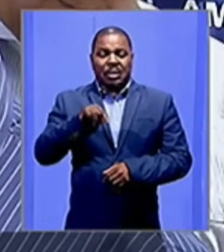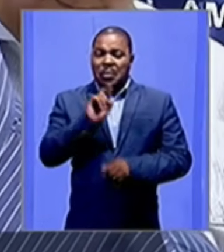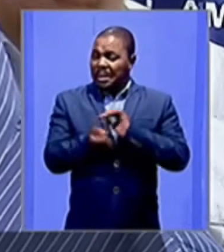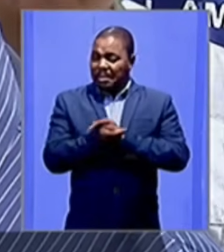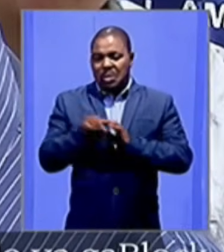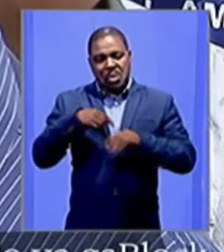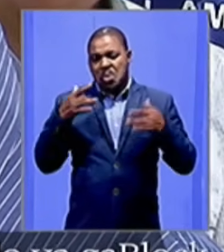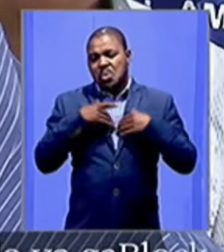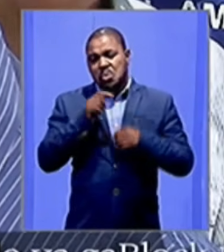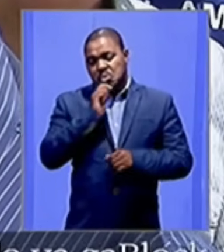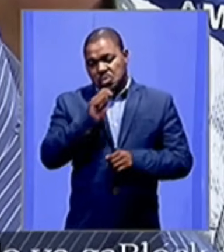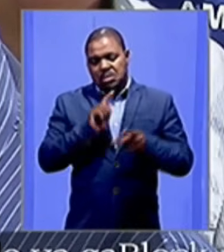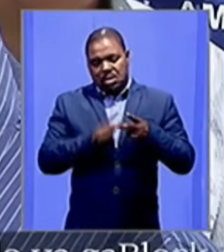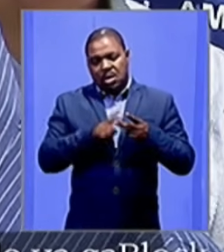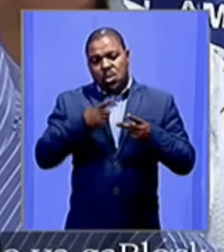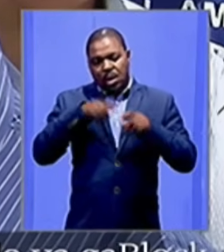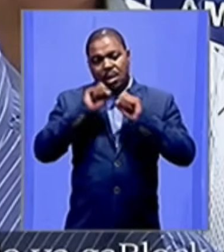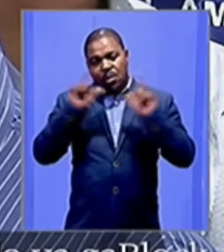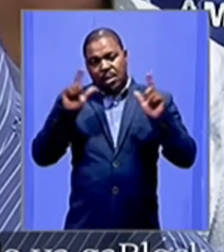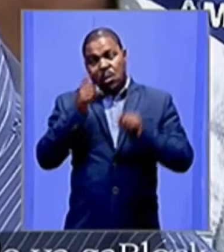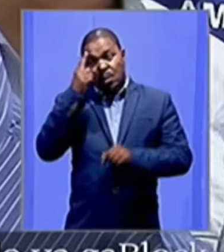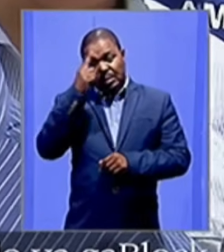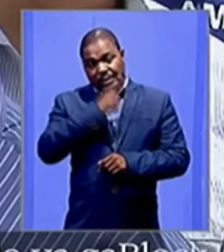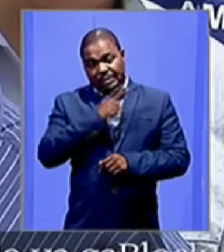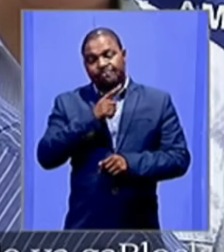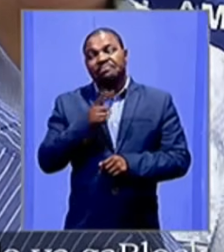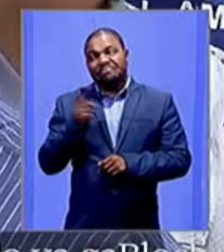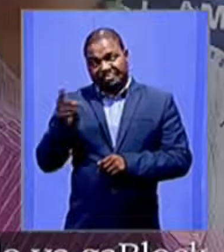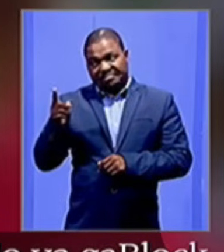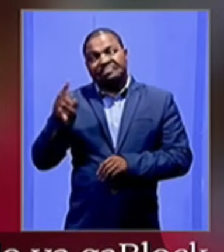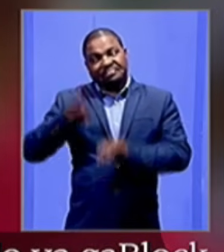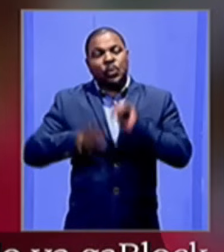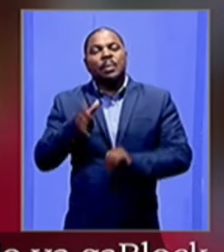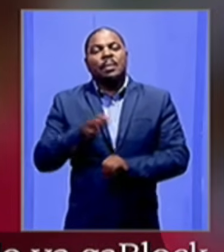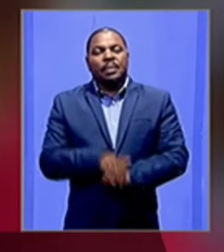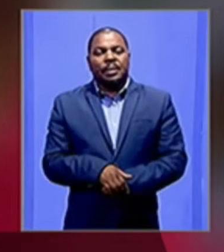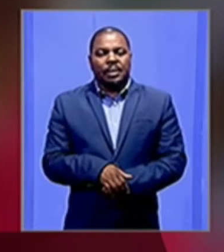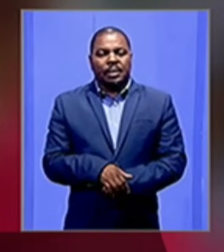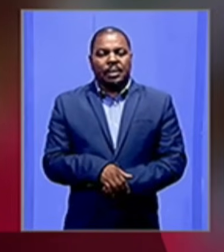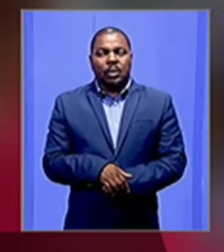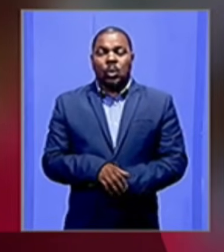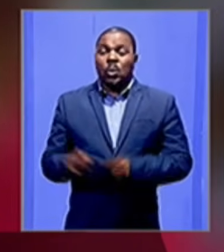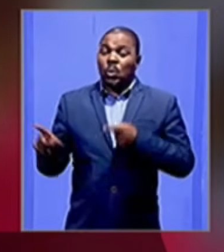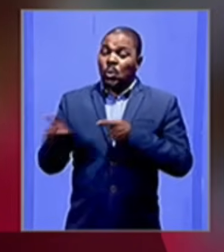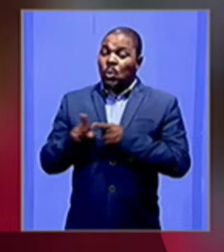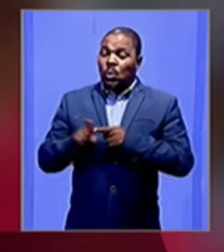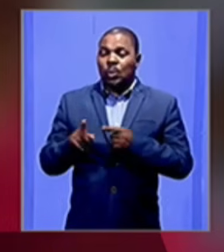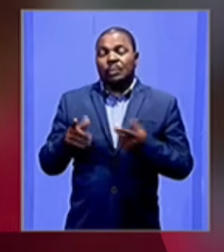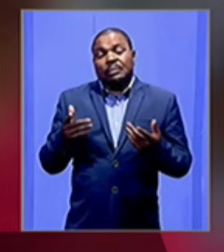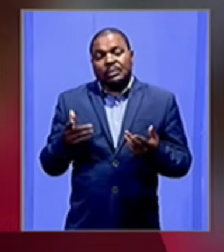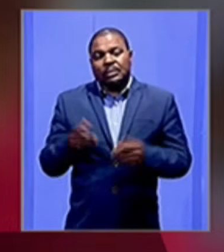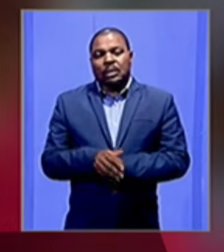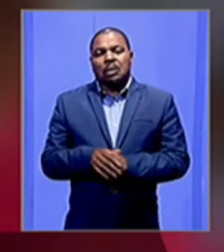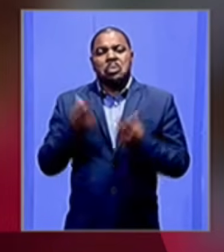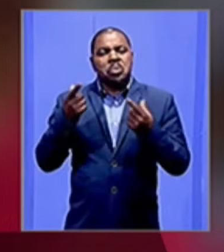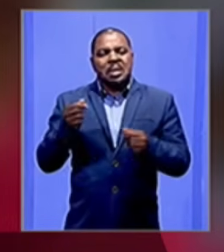also aware of the fact that one day the chickens will come home to roost. Se a se dirileng se botoka thata